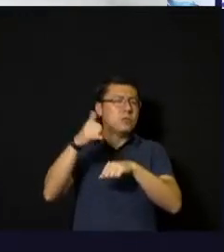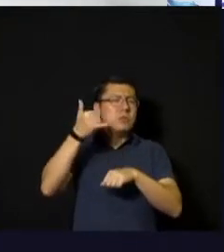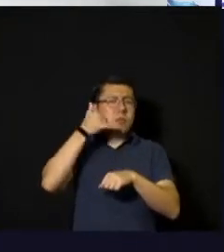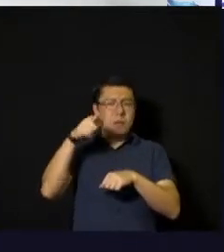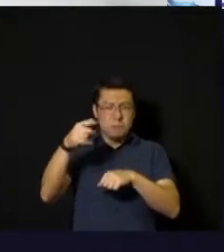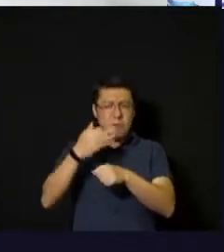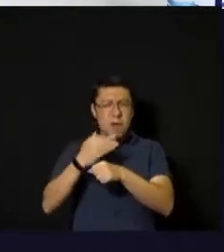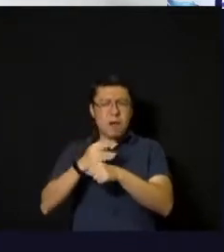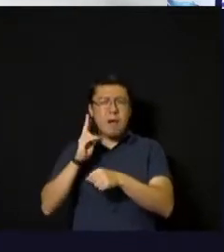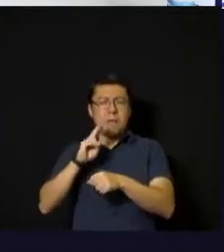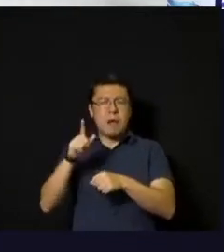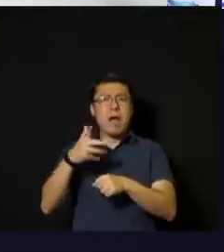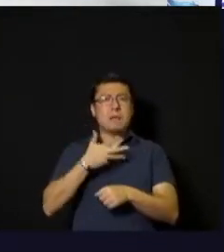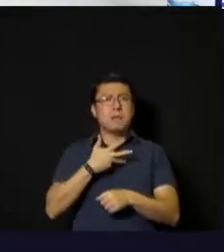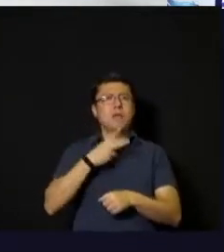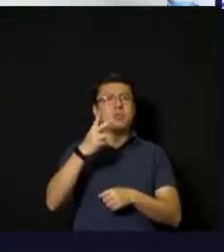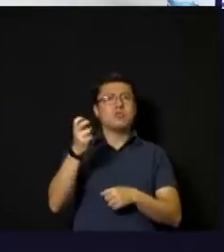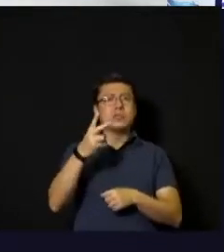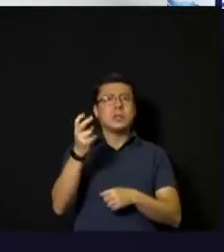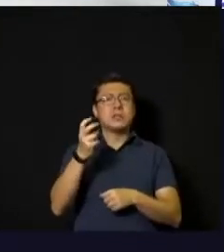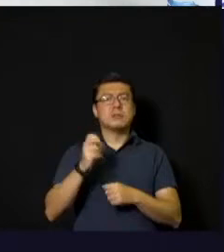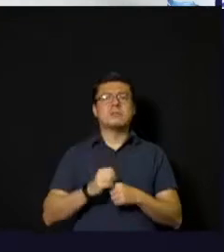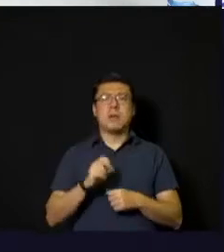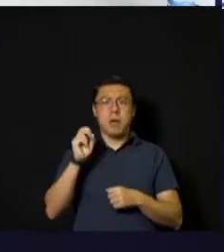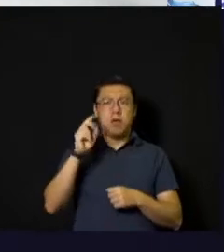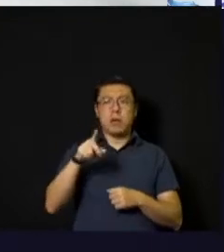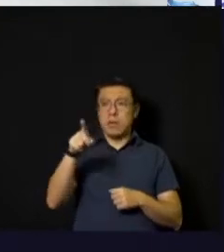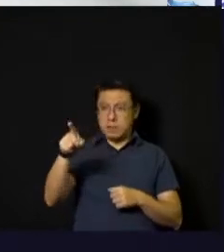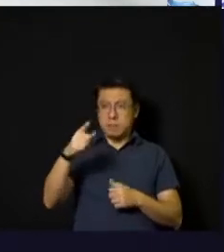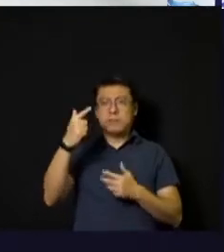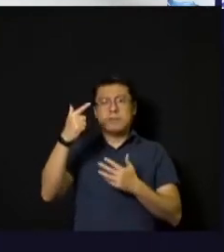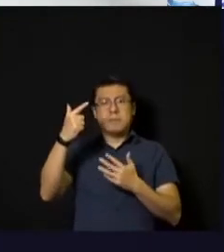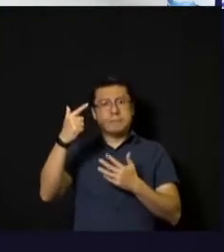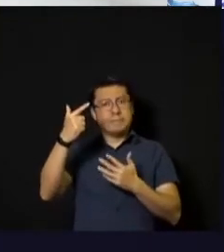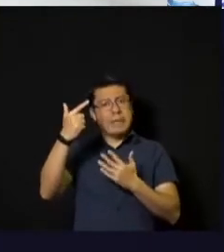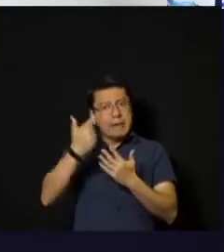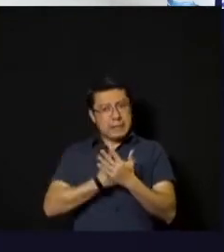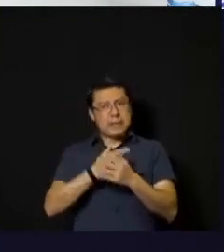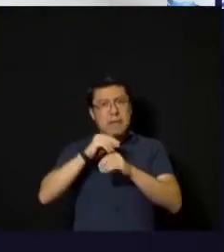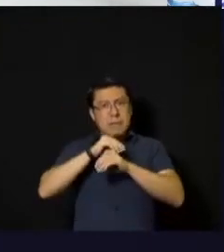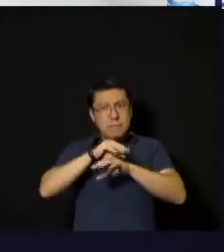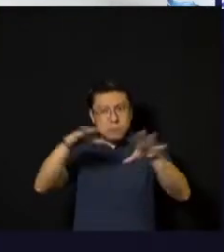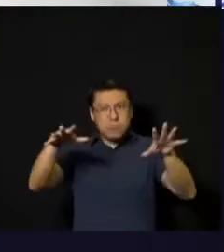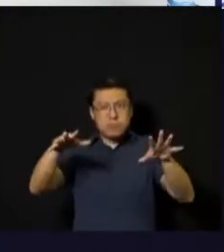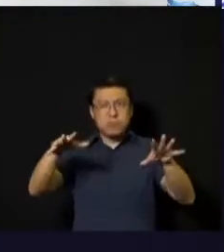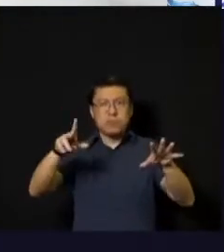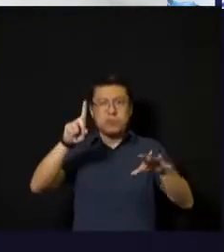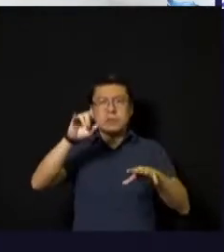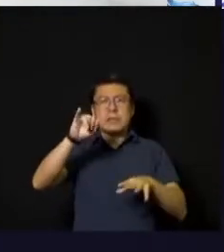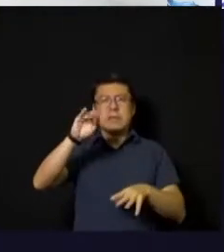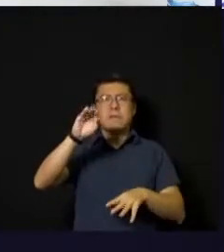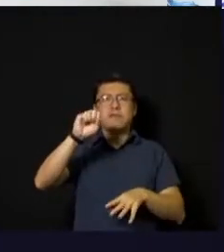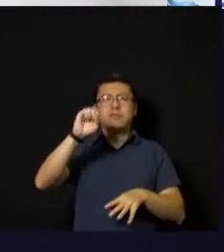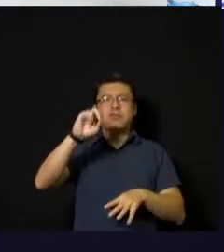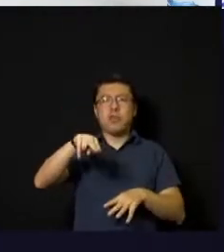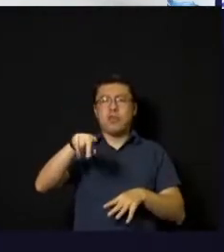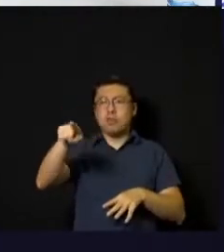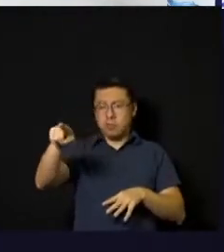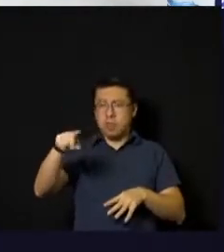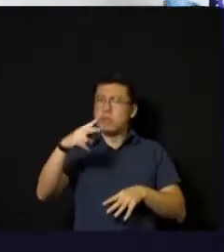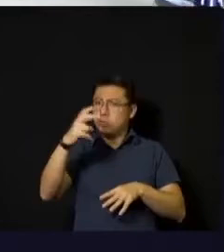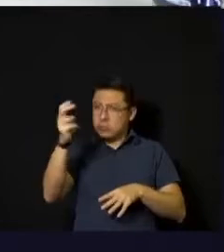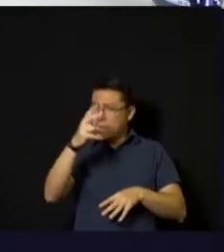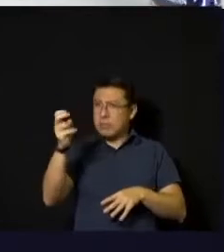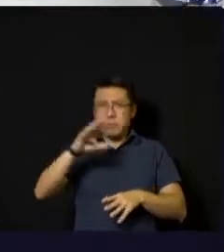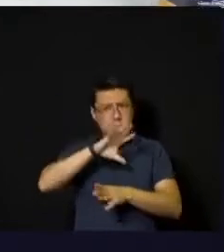phone? Yes, I have 200. Okay, your diffusion list should be 200. But when we are making these